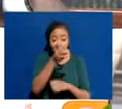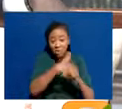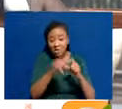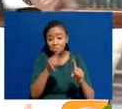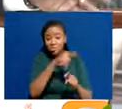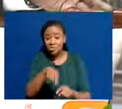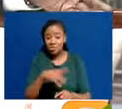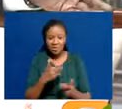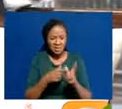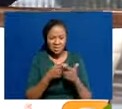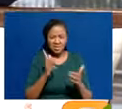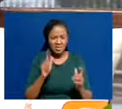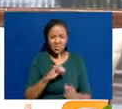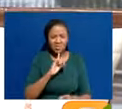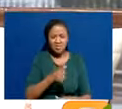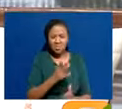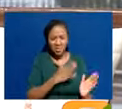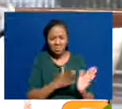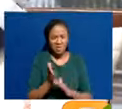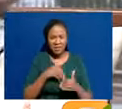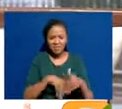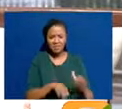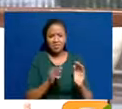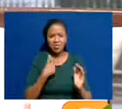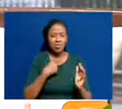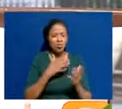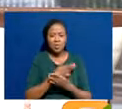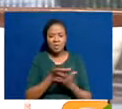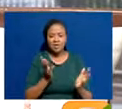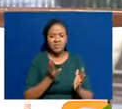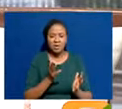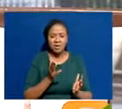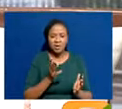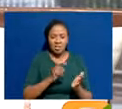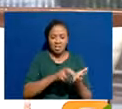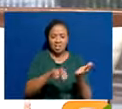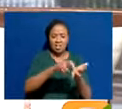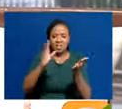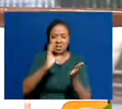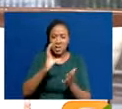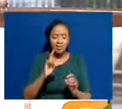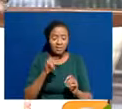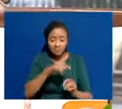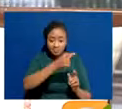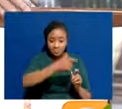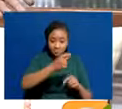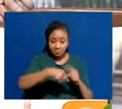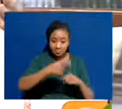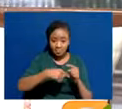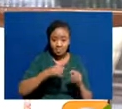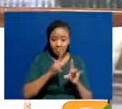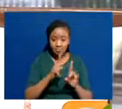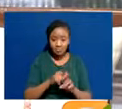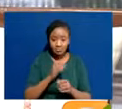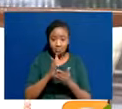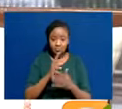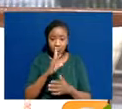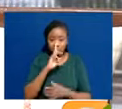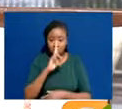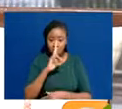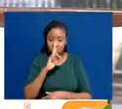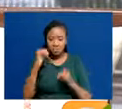it. Because there must be order. You can't just have everyone crisscrossing everywhere. Yeah. Yeah, and those spots are being marked. Some of these hailing companies like Uber